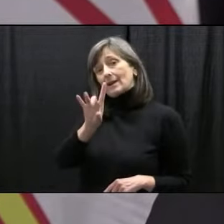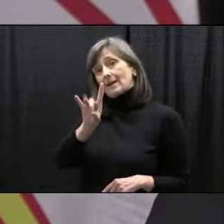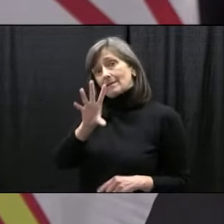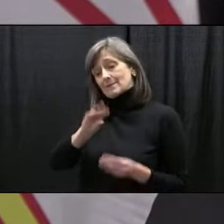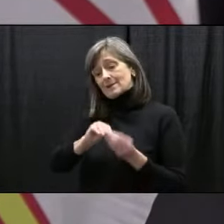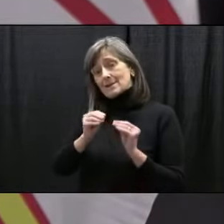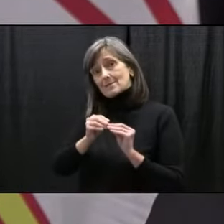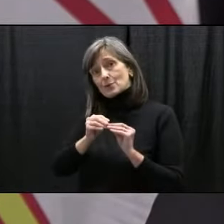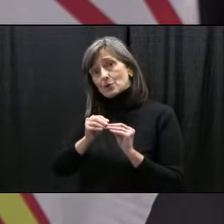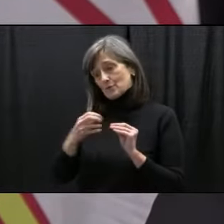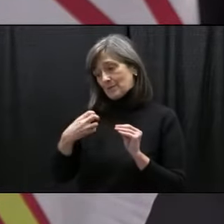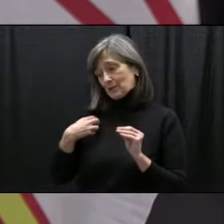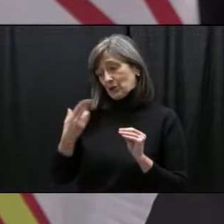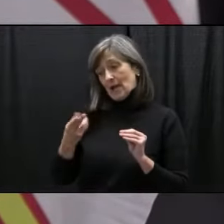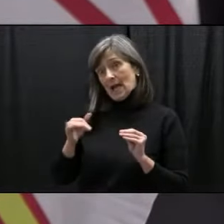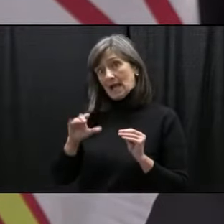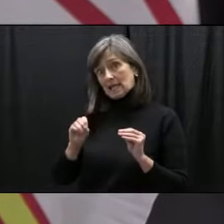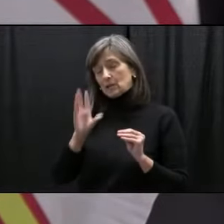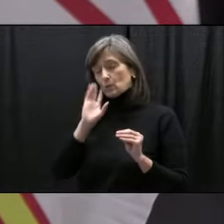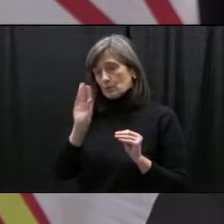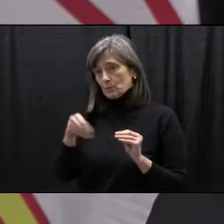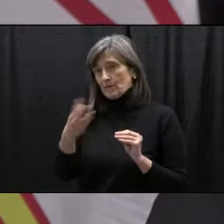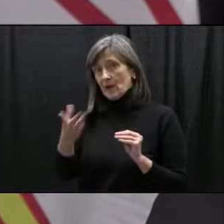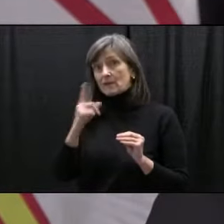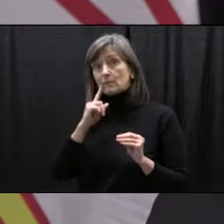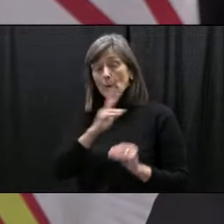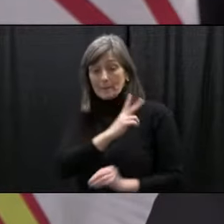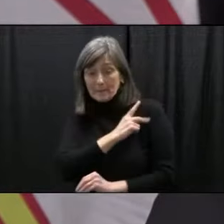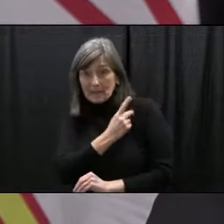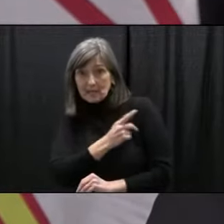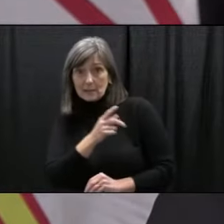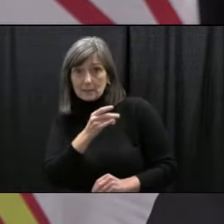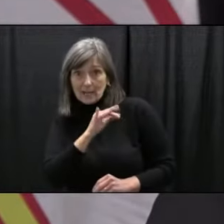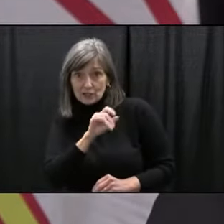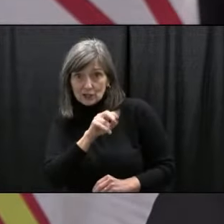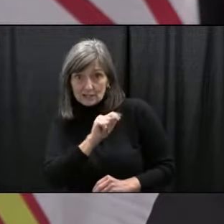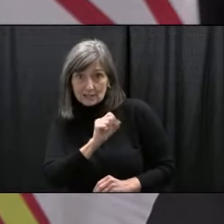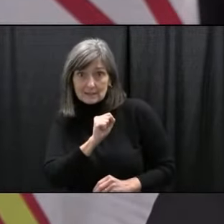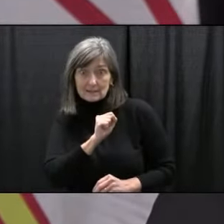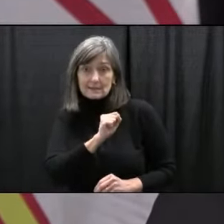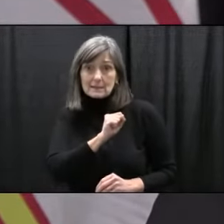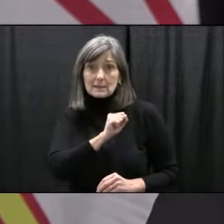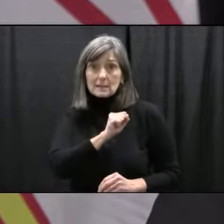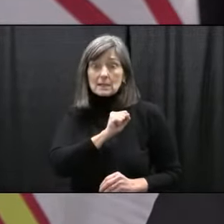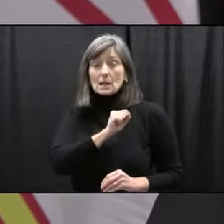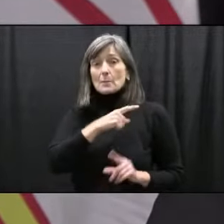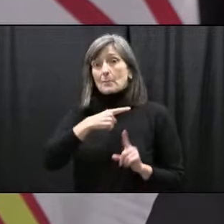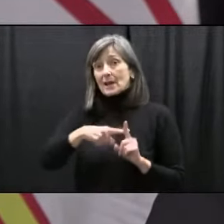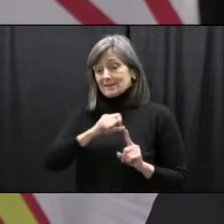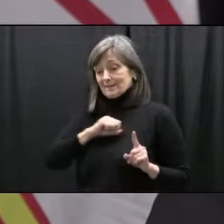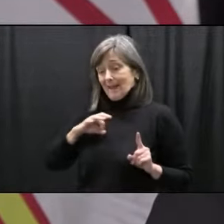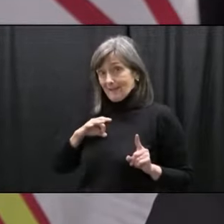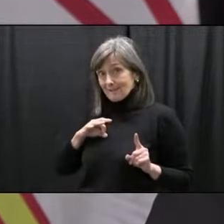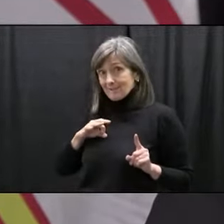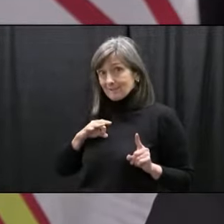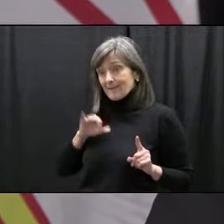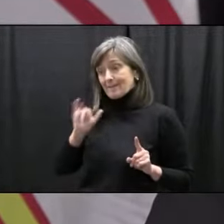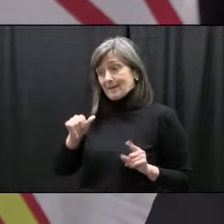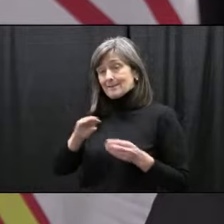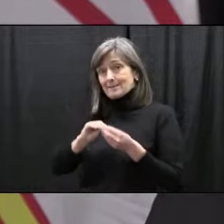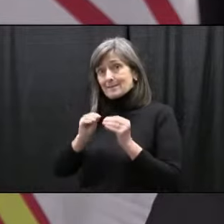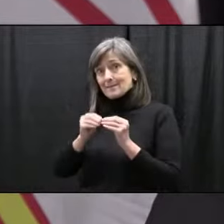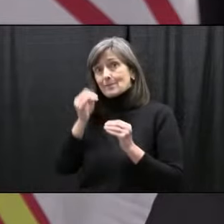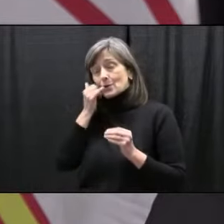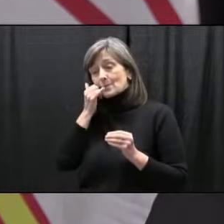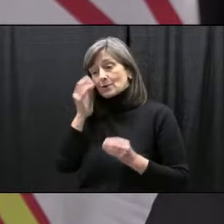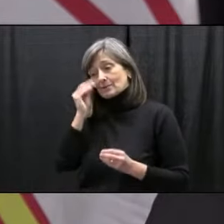has indicated. That'll be a support for our patients, but also for staff. That information will be communicated in the hours